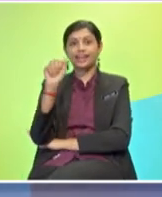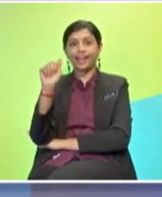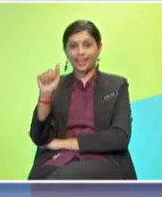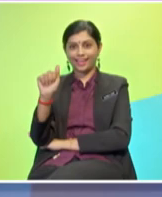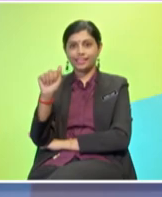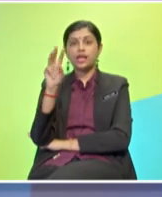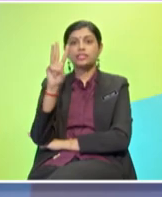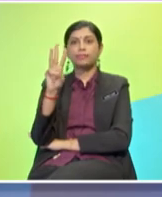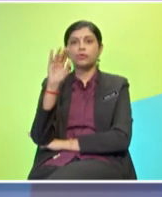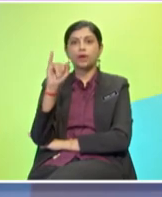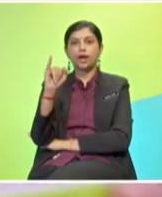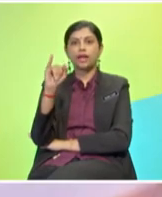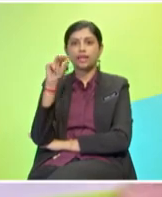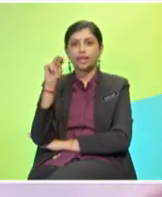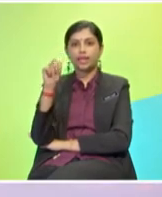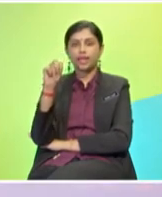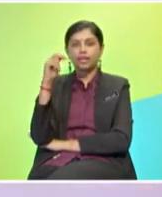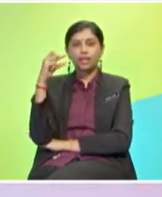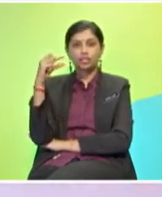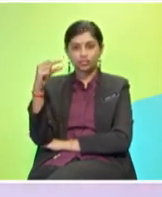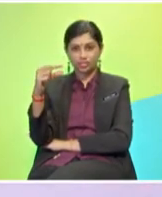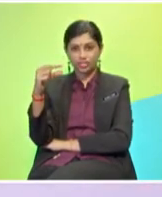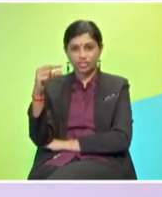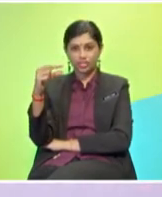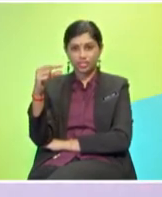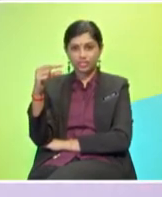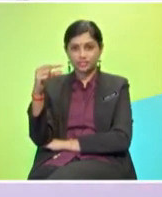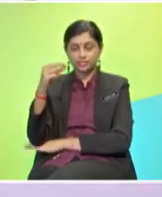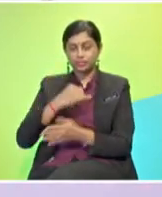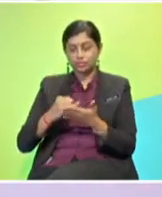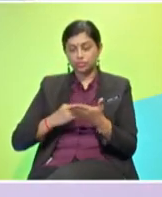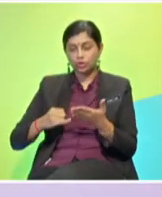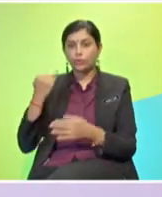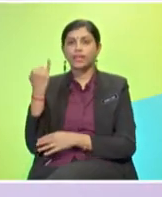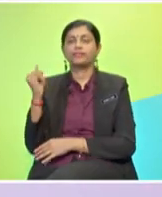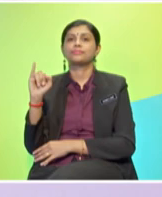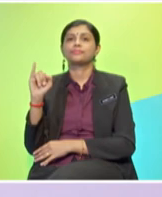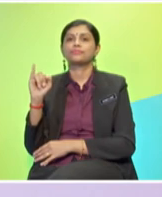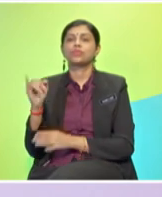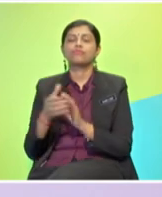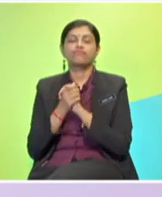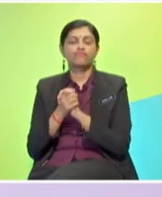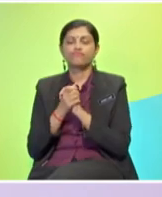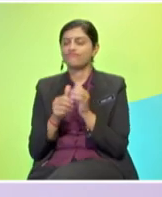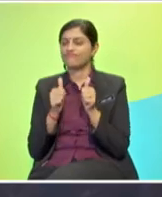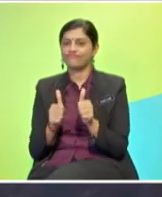R A W I N G. Drawing. Very